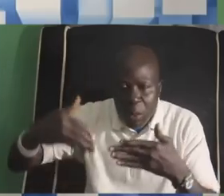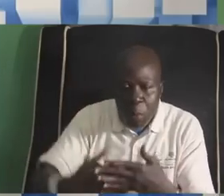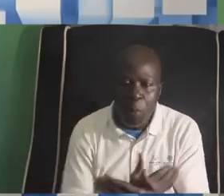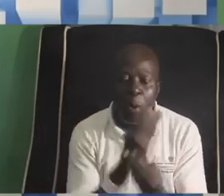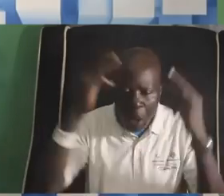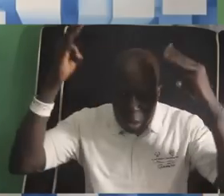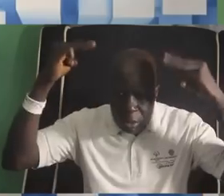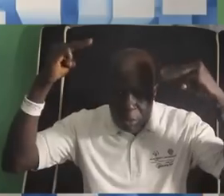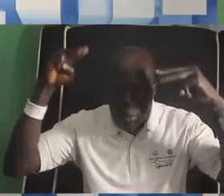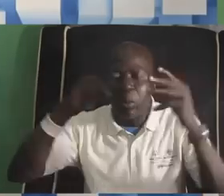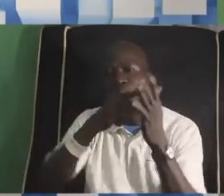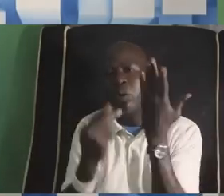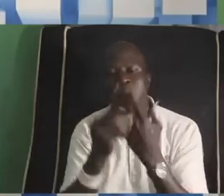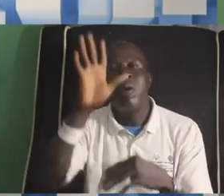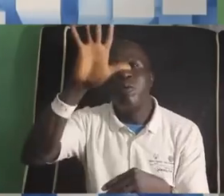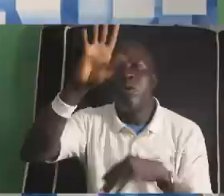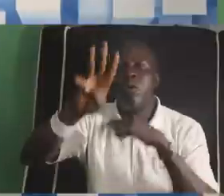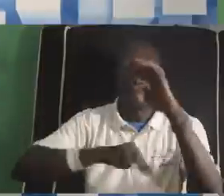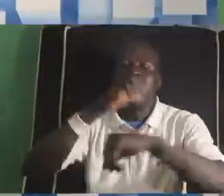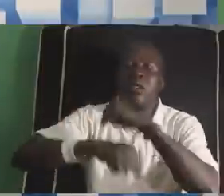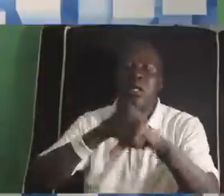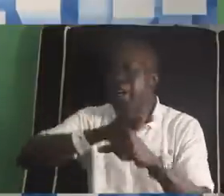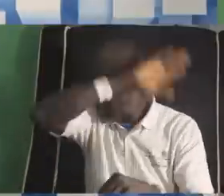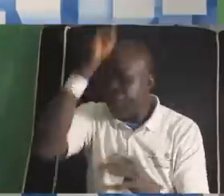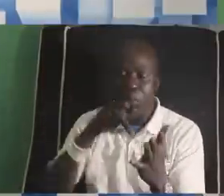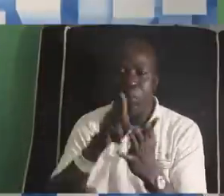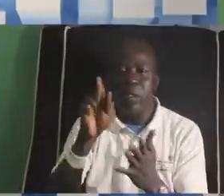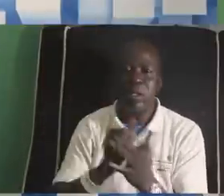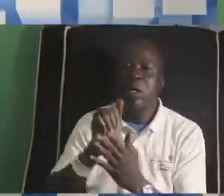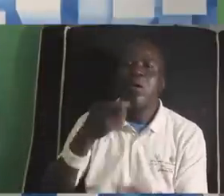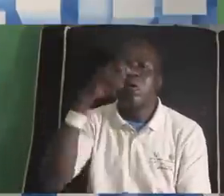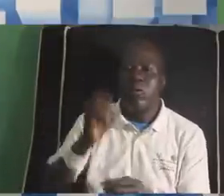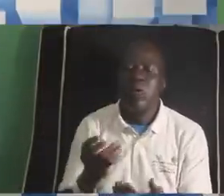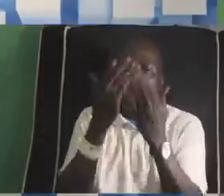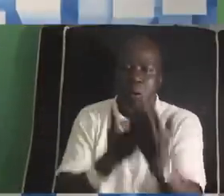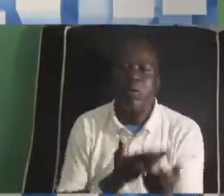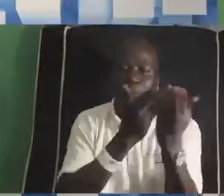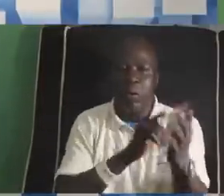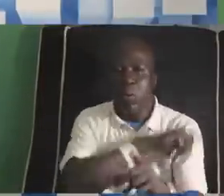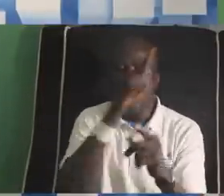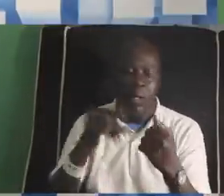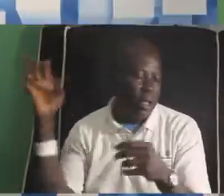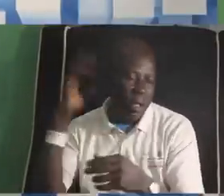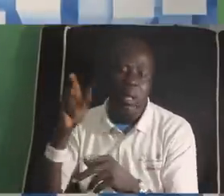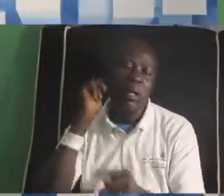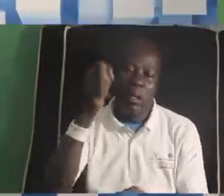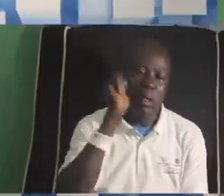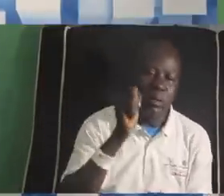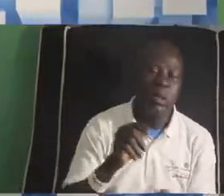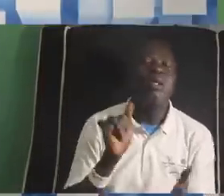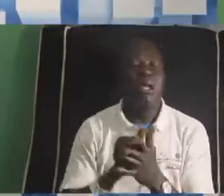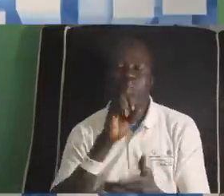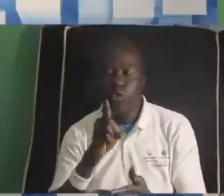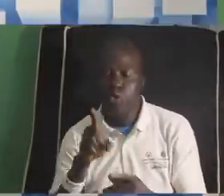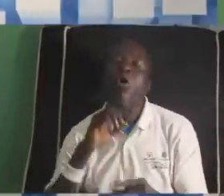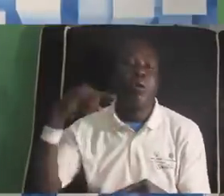I've been listening to money the program. Only for those, but she has never paid coming out. But those are very well. That when she's there, testimony. Say on that boat. Is